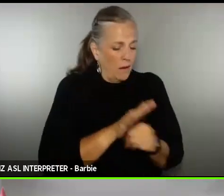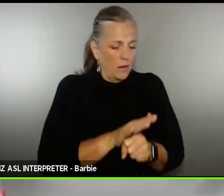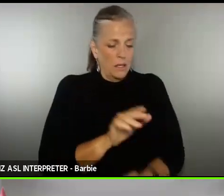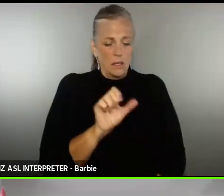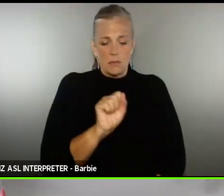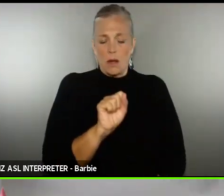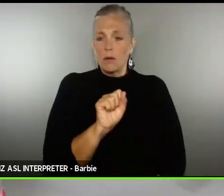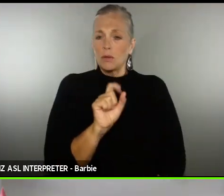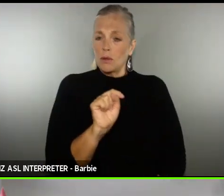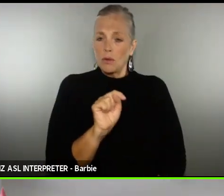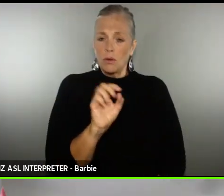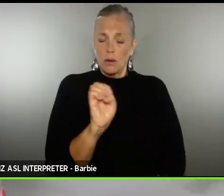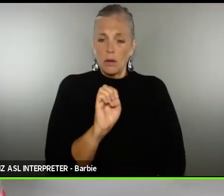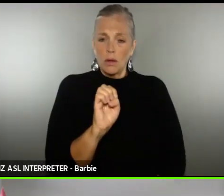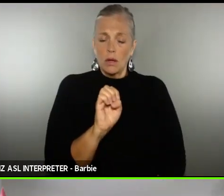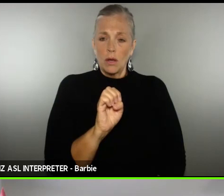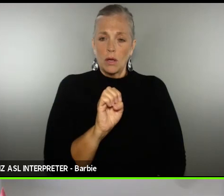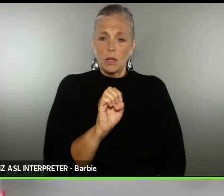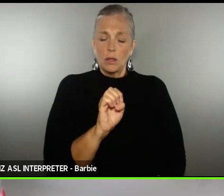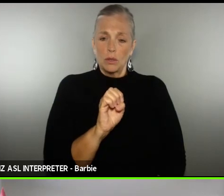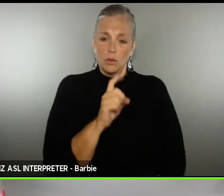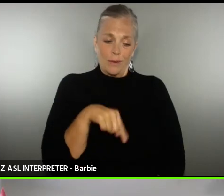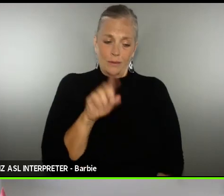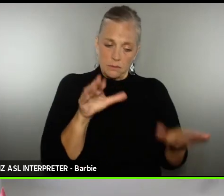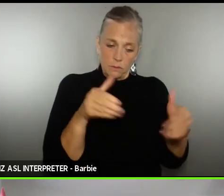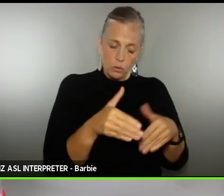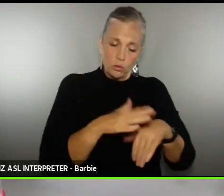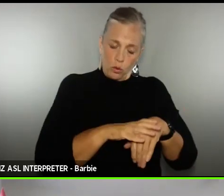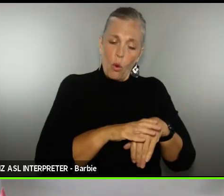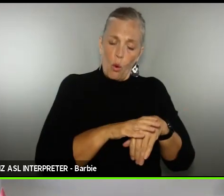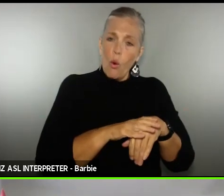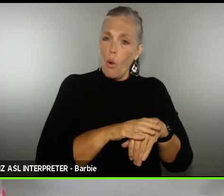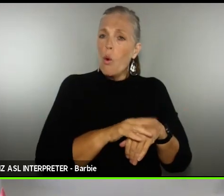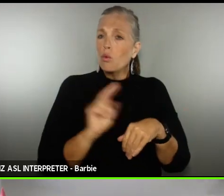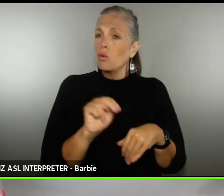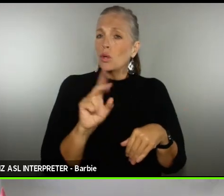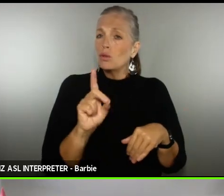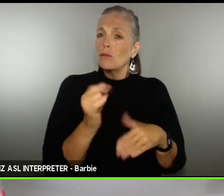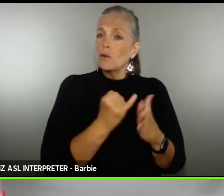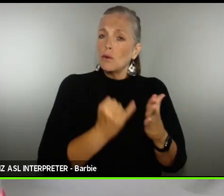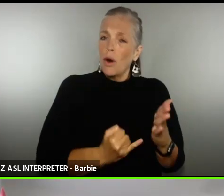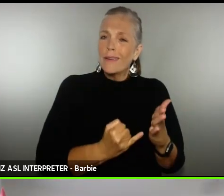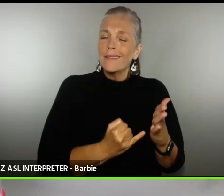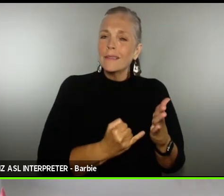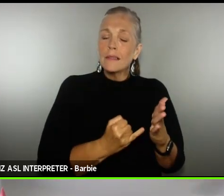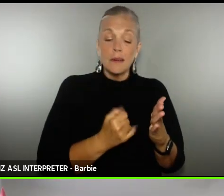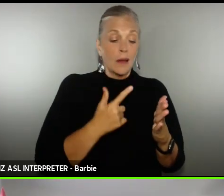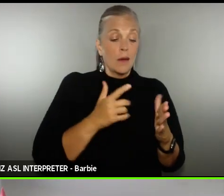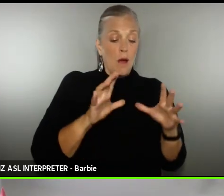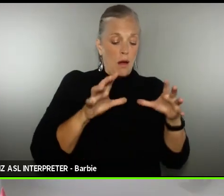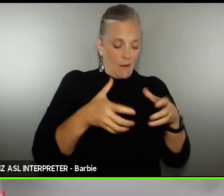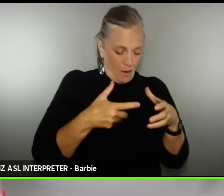to tell neurodiverse stories. It's Spectrum Theatre Ensemble, hopefully will propel other